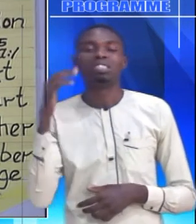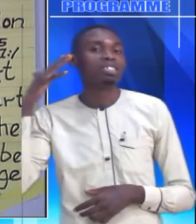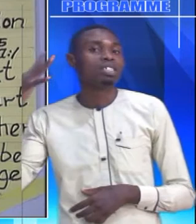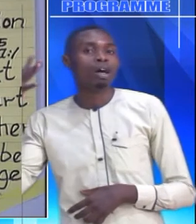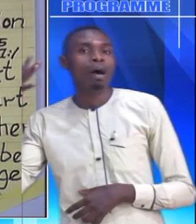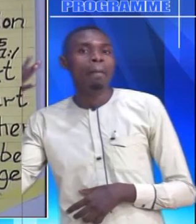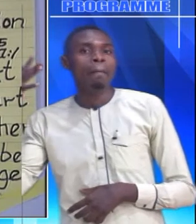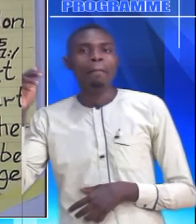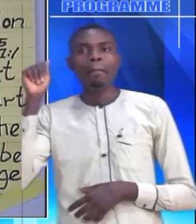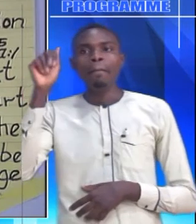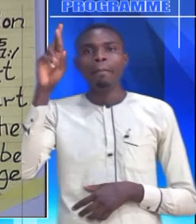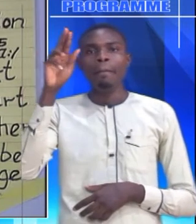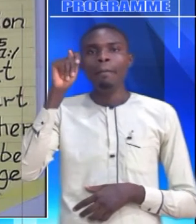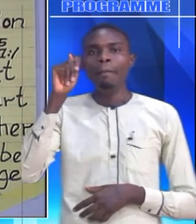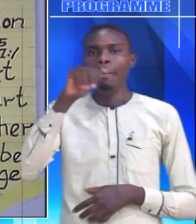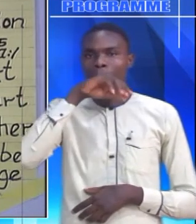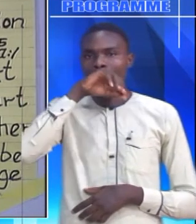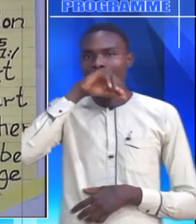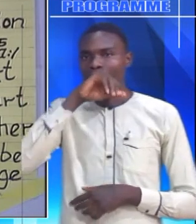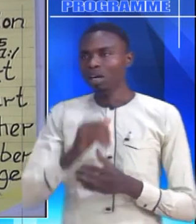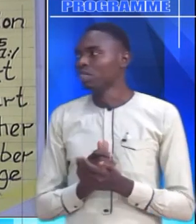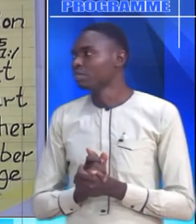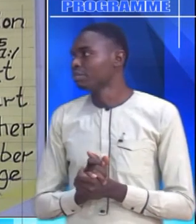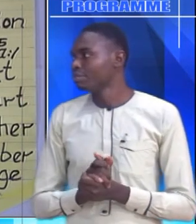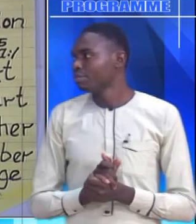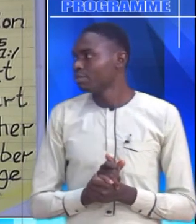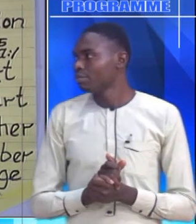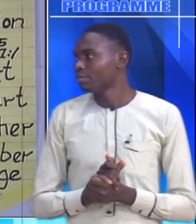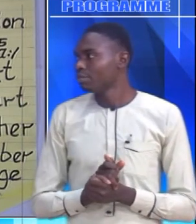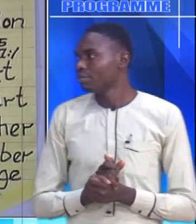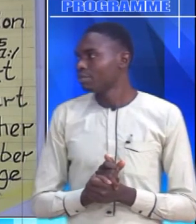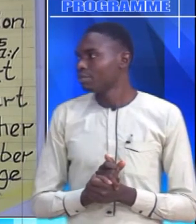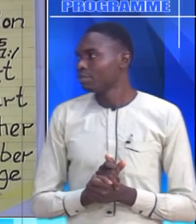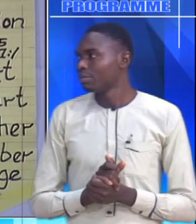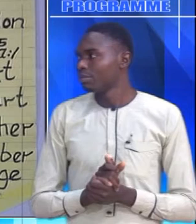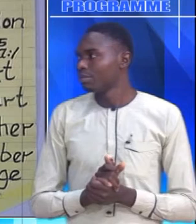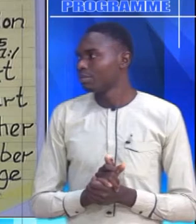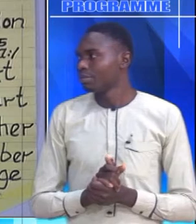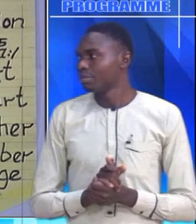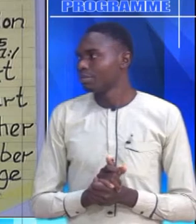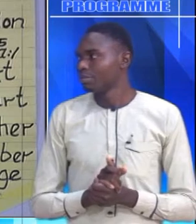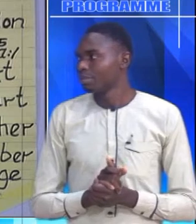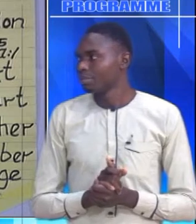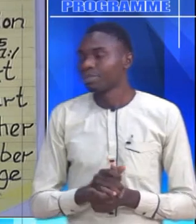sound, ART, art, art.